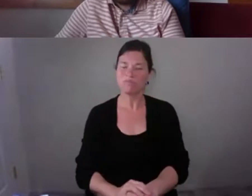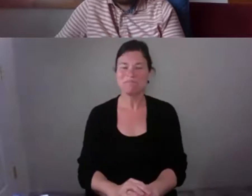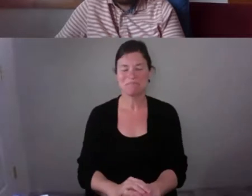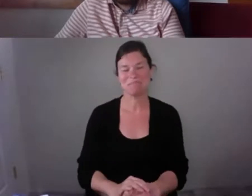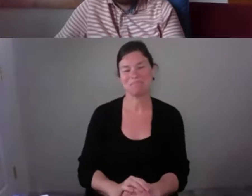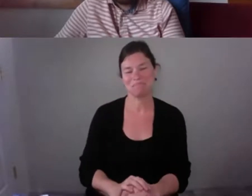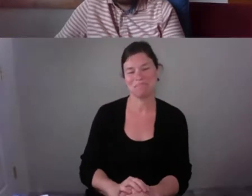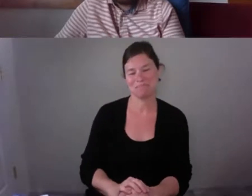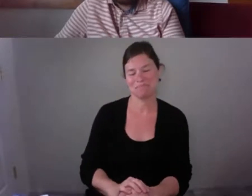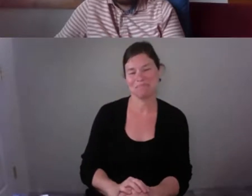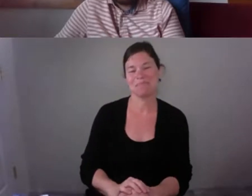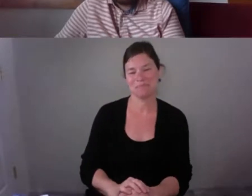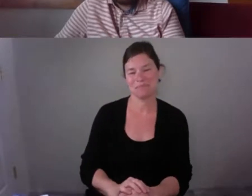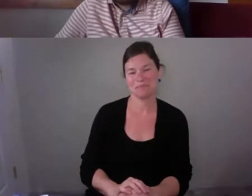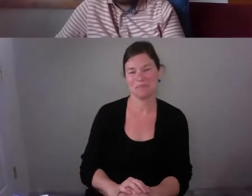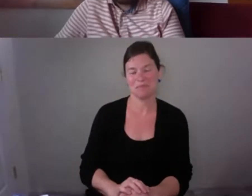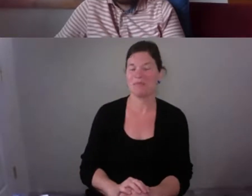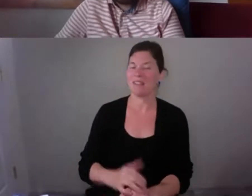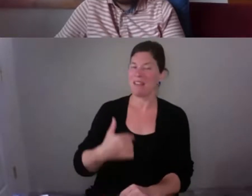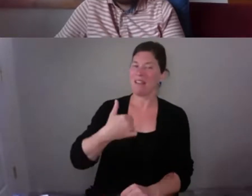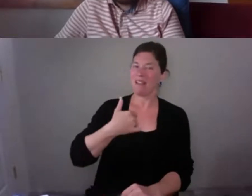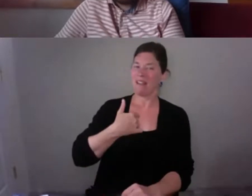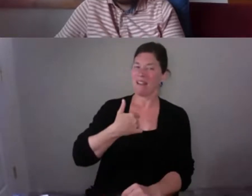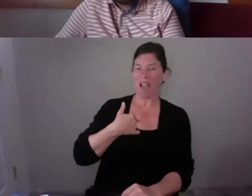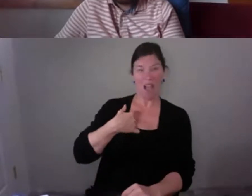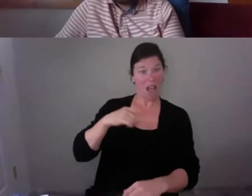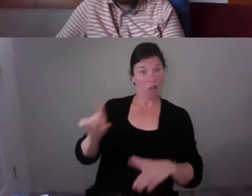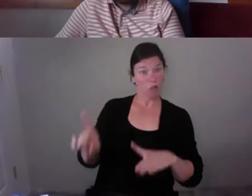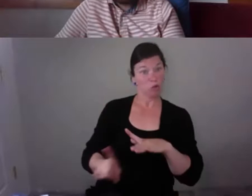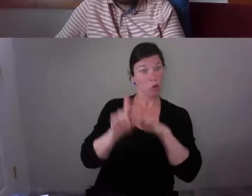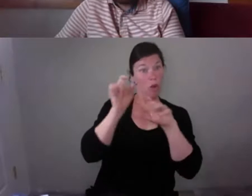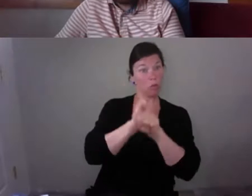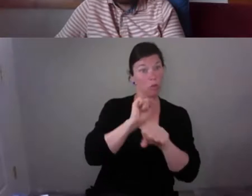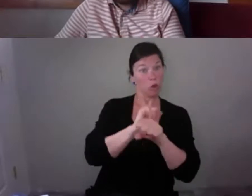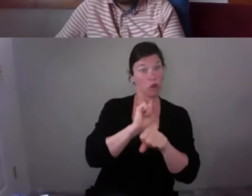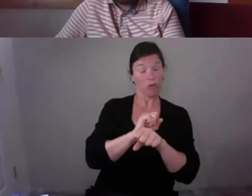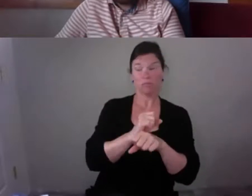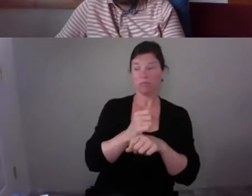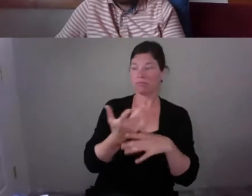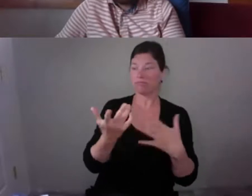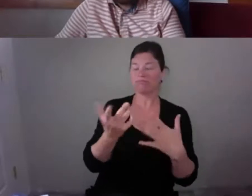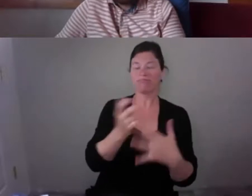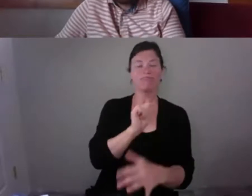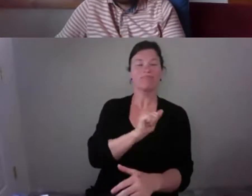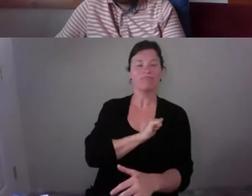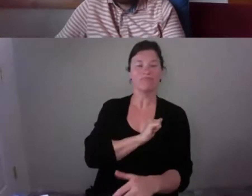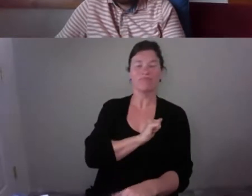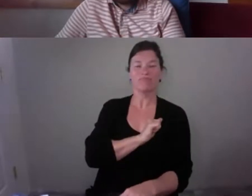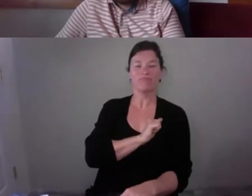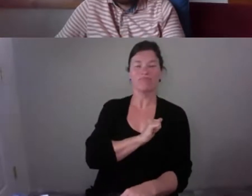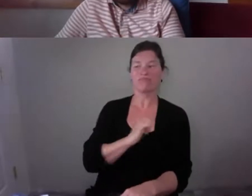like a great TA that comes to work with on with a